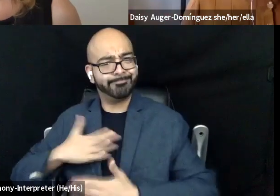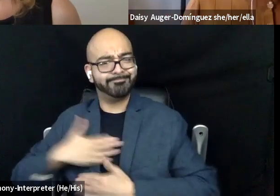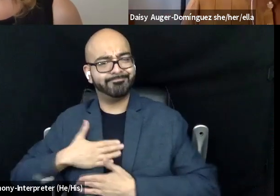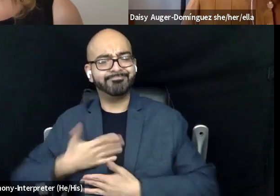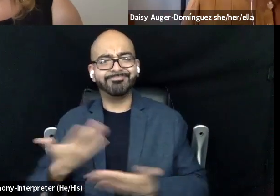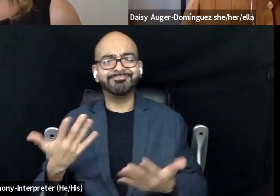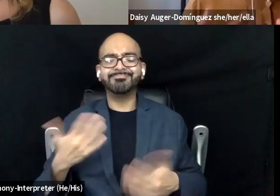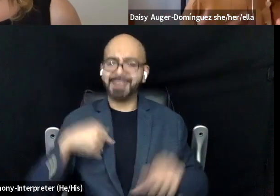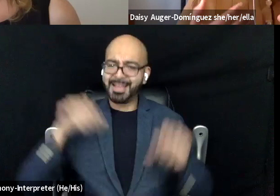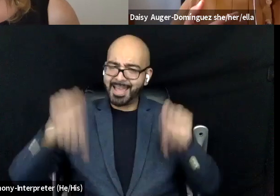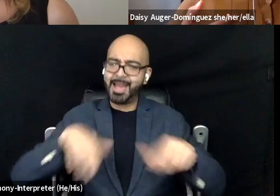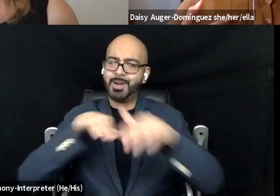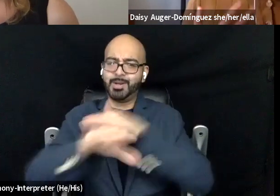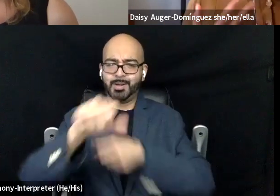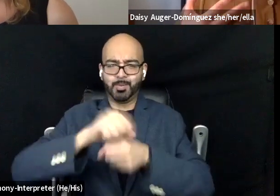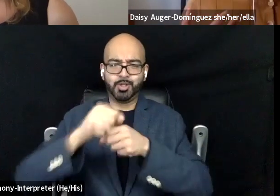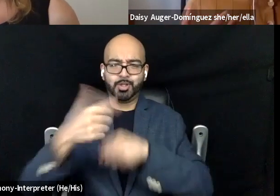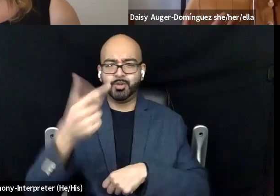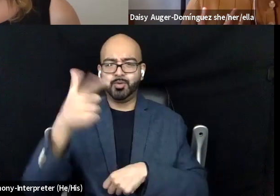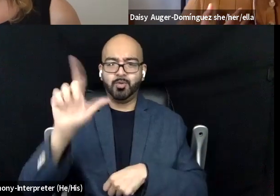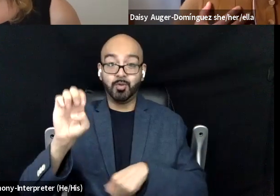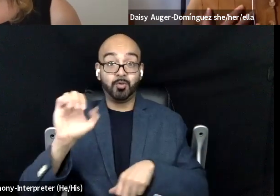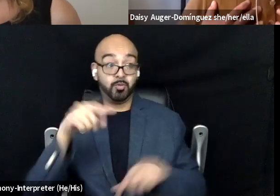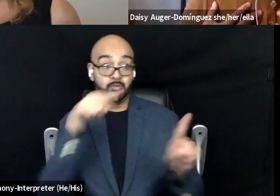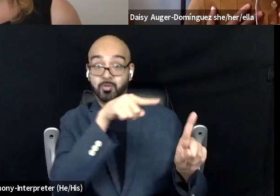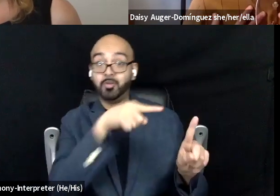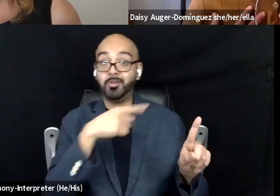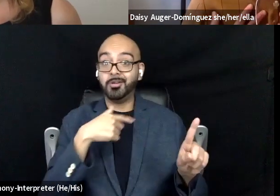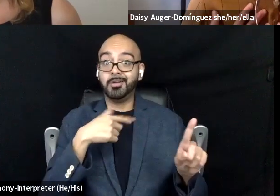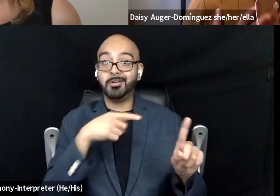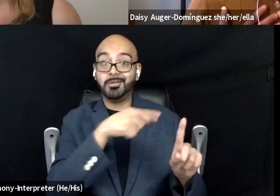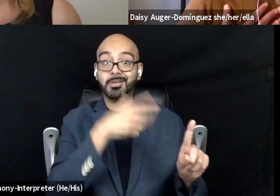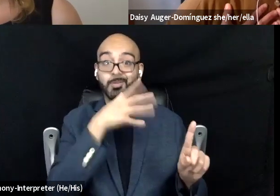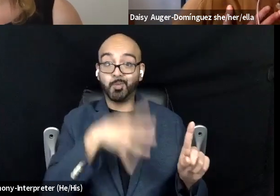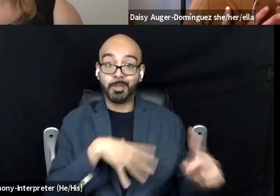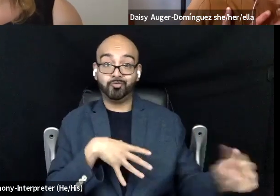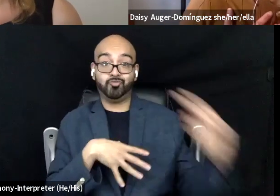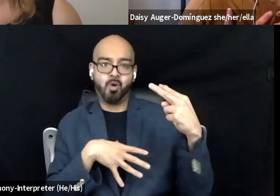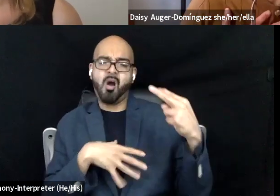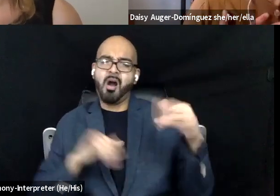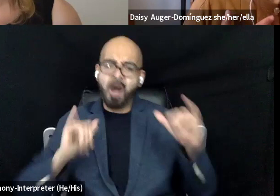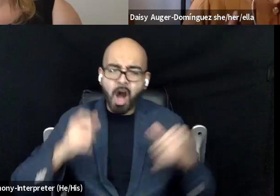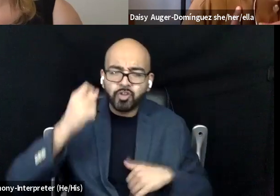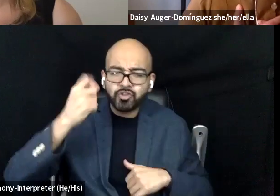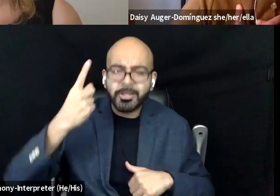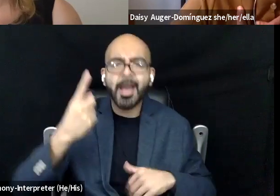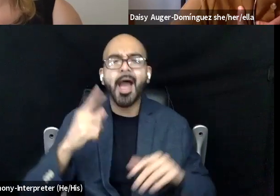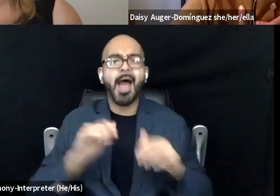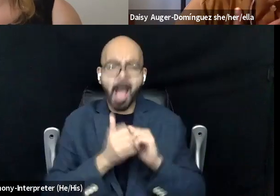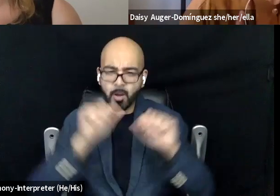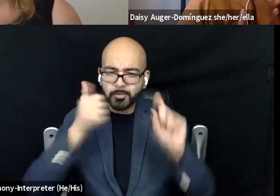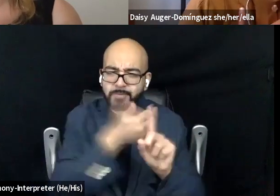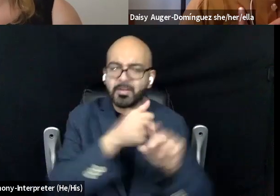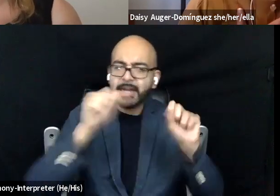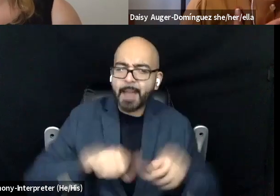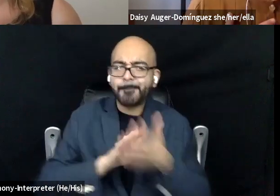was, and that gave her a real sense of who she could be, and how powerful that was. And that's been